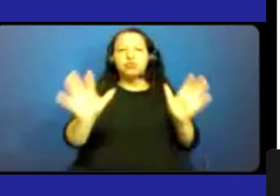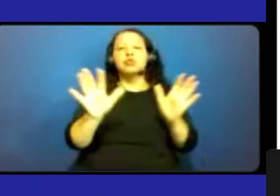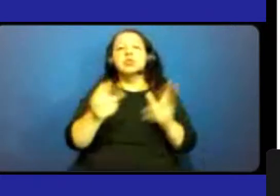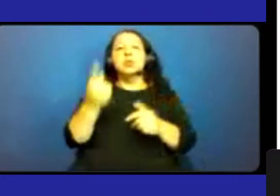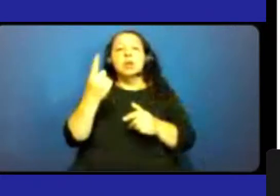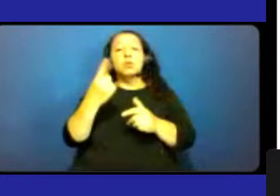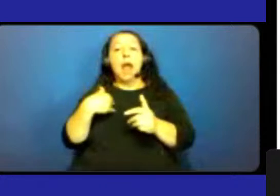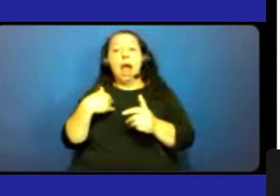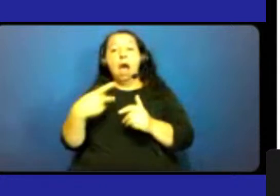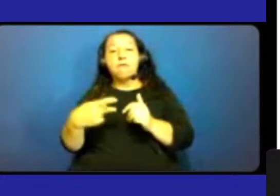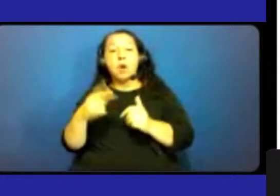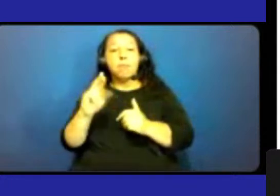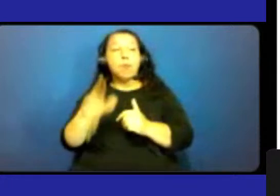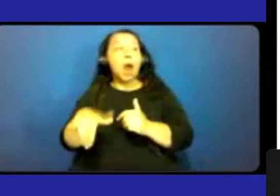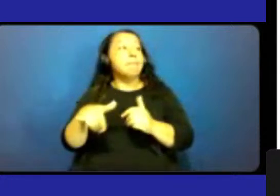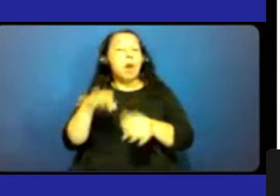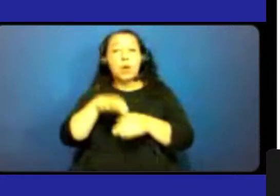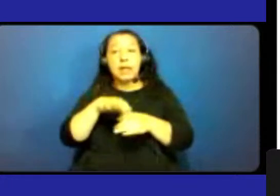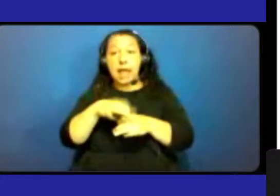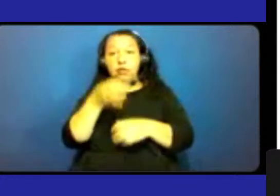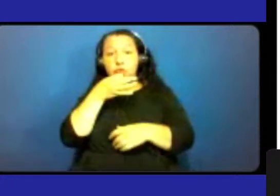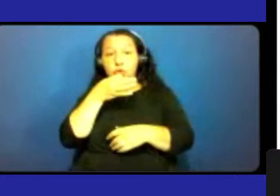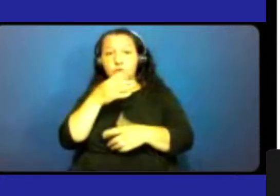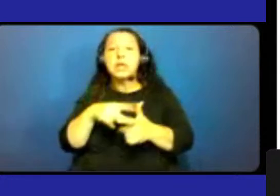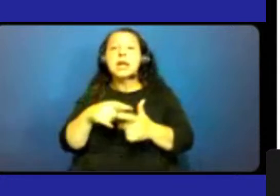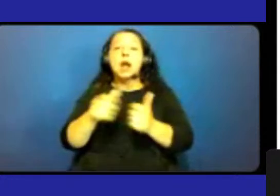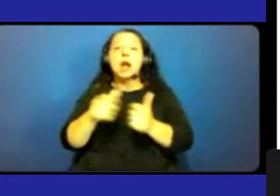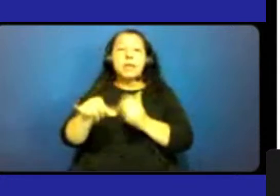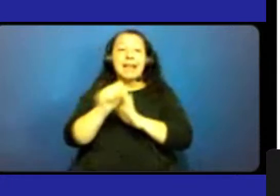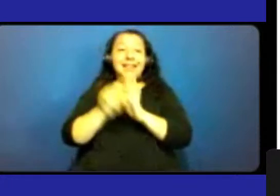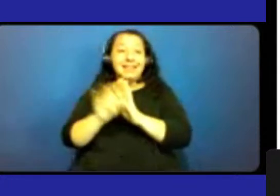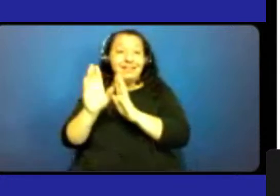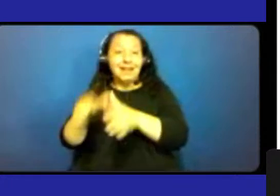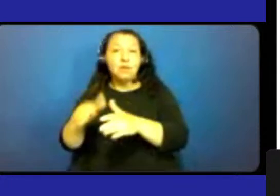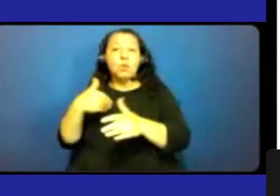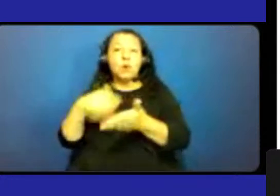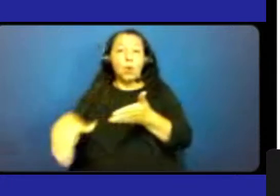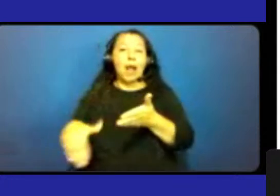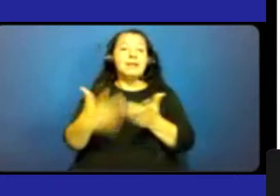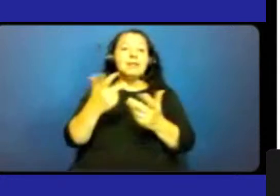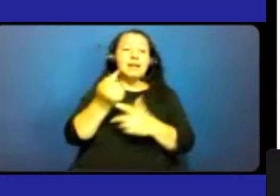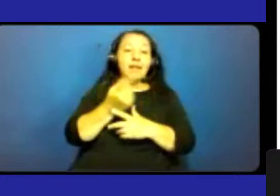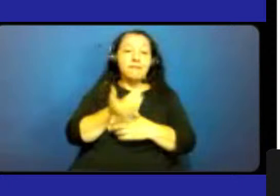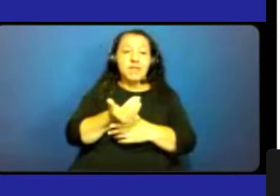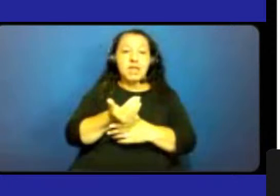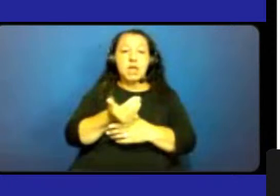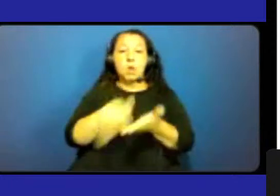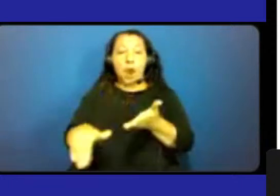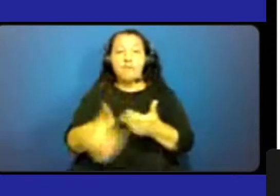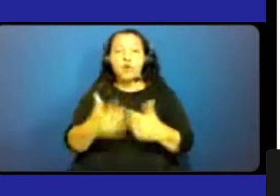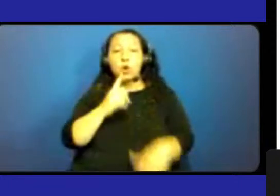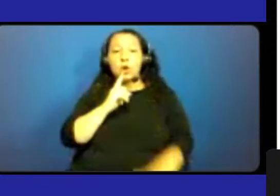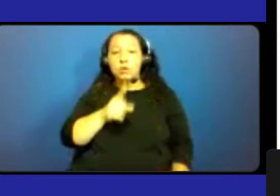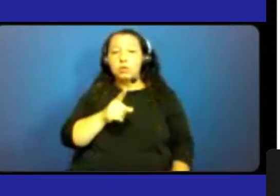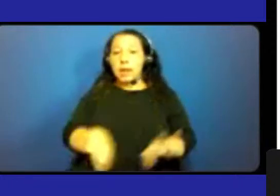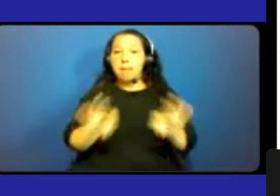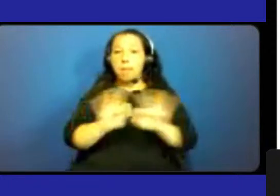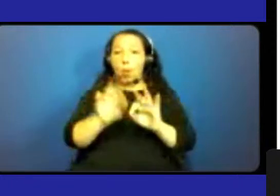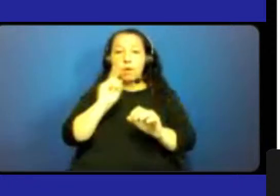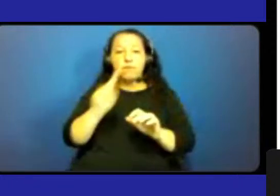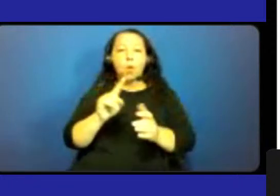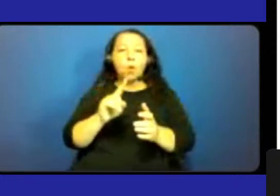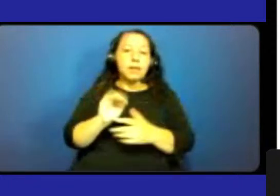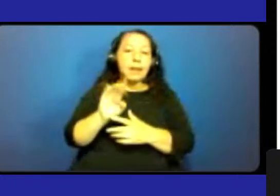with them, the request for the 1115 waiver, which is extremely important to the future of the Medicaid program, extremely important